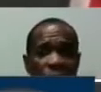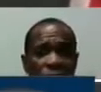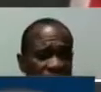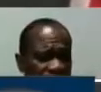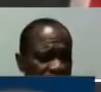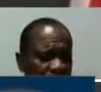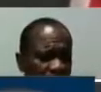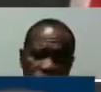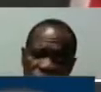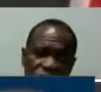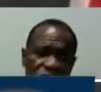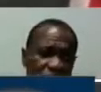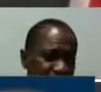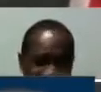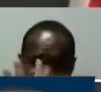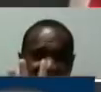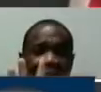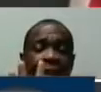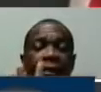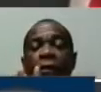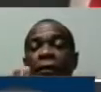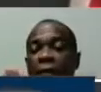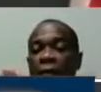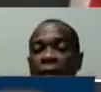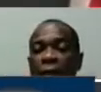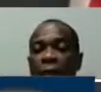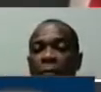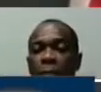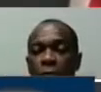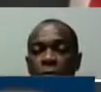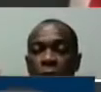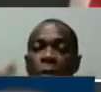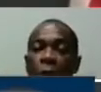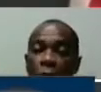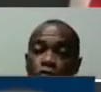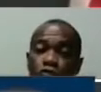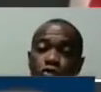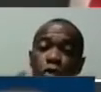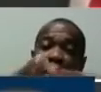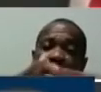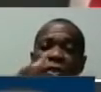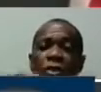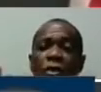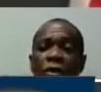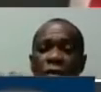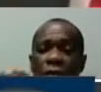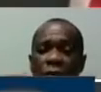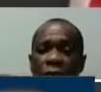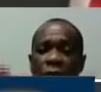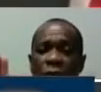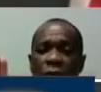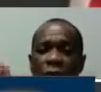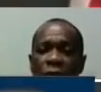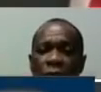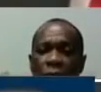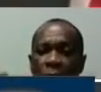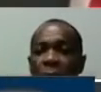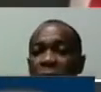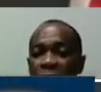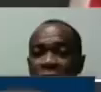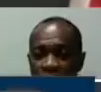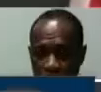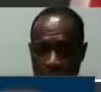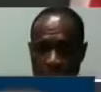that that booster shot raises your immunity considerably, and you should want to have that improved